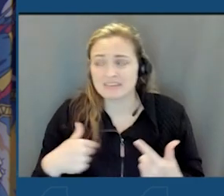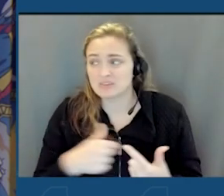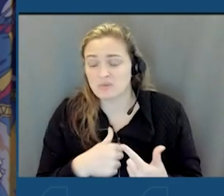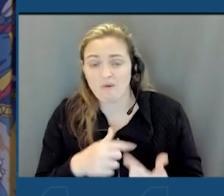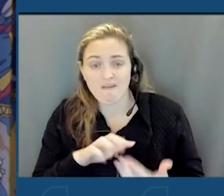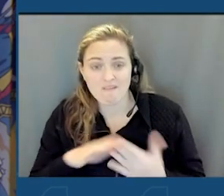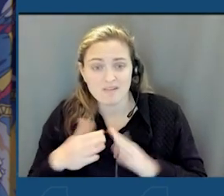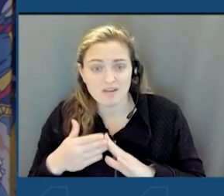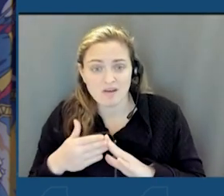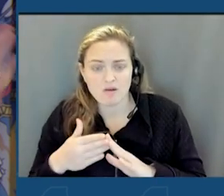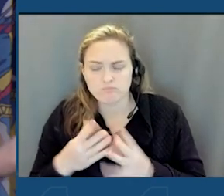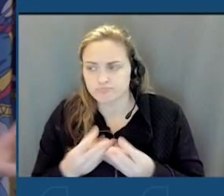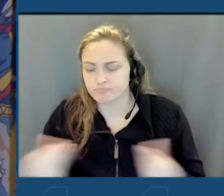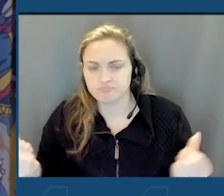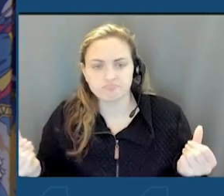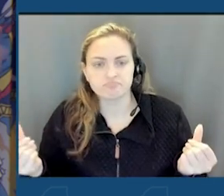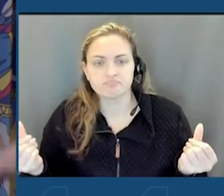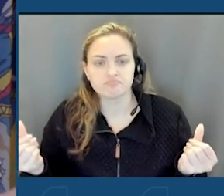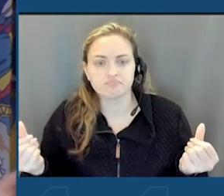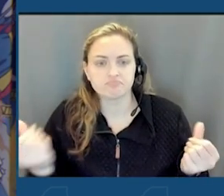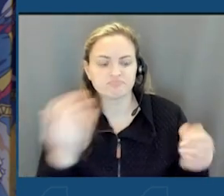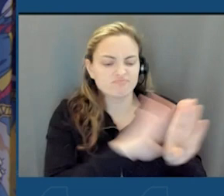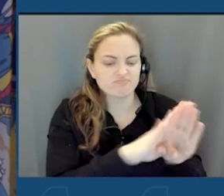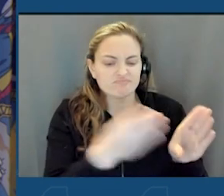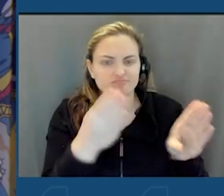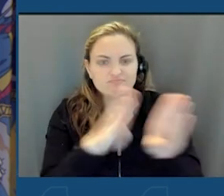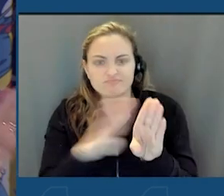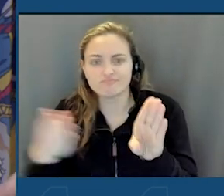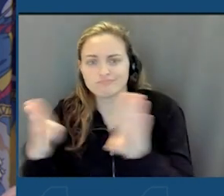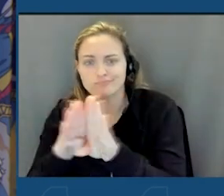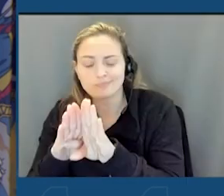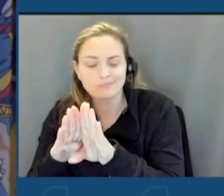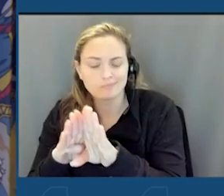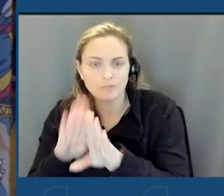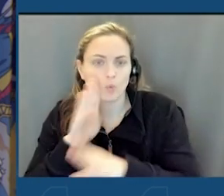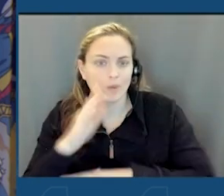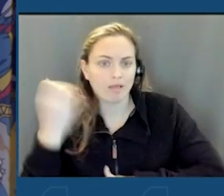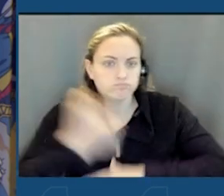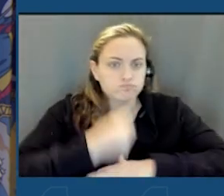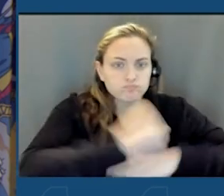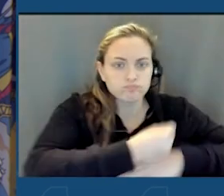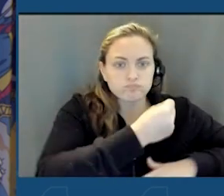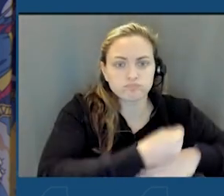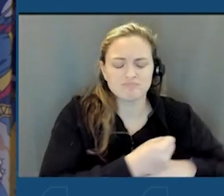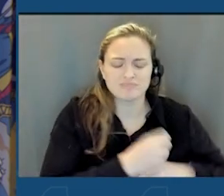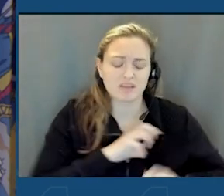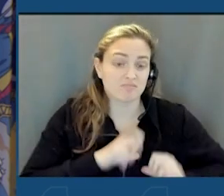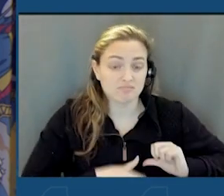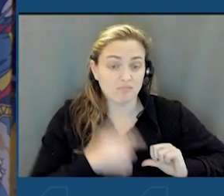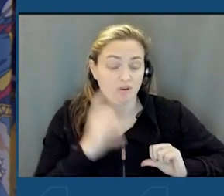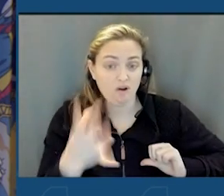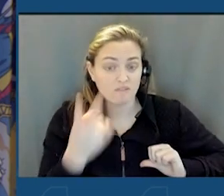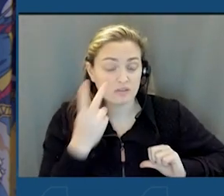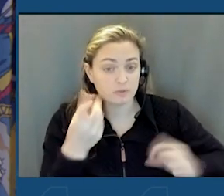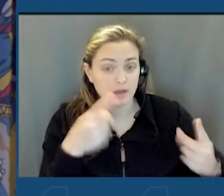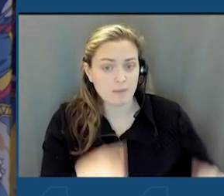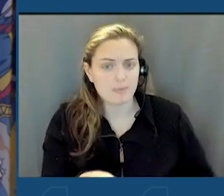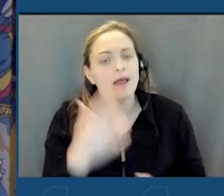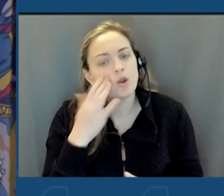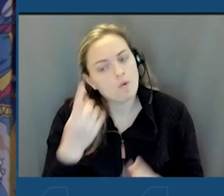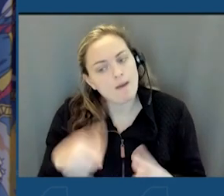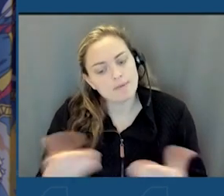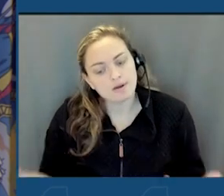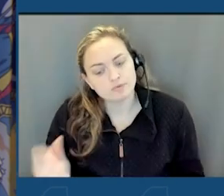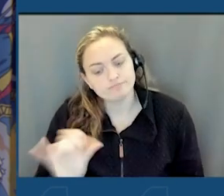70s and 80s, and boarded up signs, going out of business. It was heartbreaking to see what happened in the community, and I know the same had happened here. The